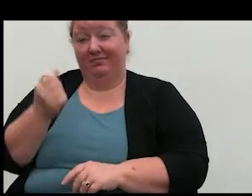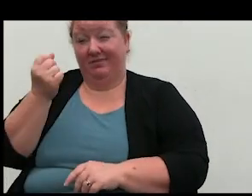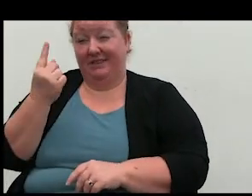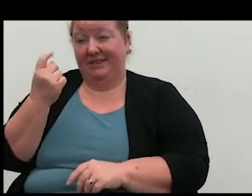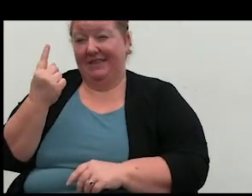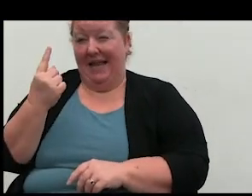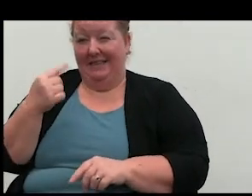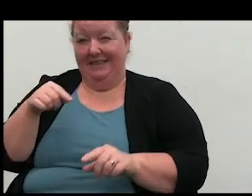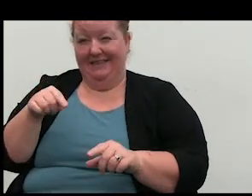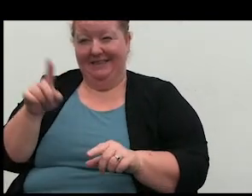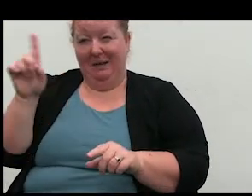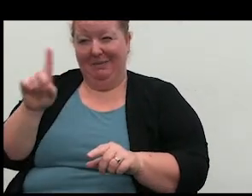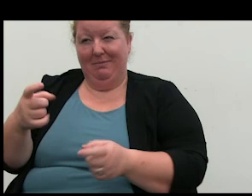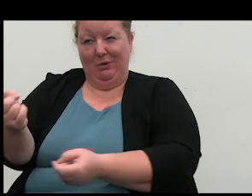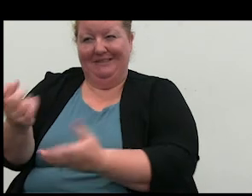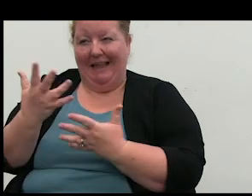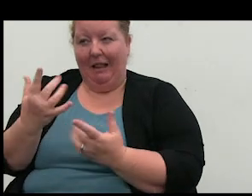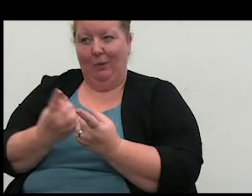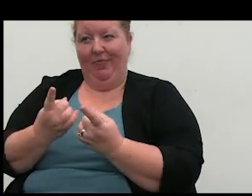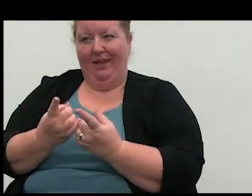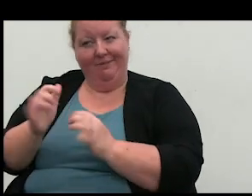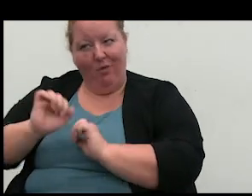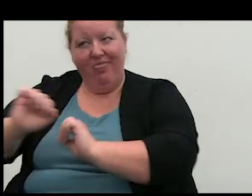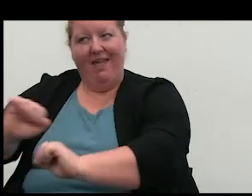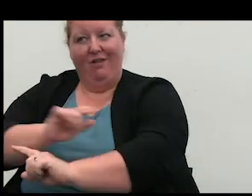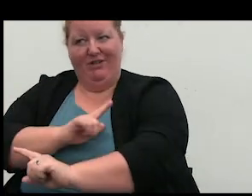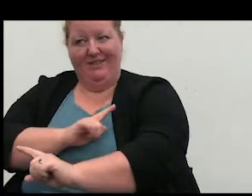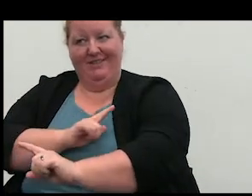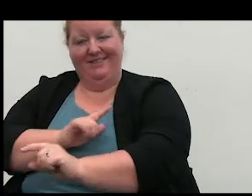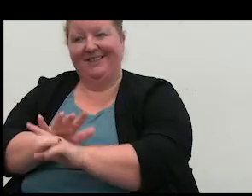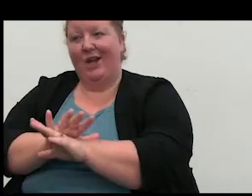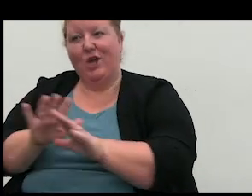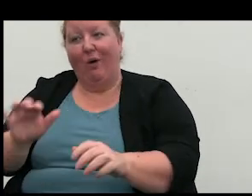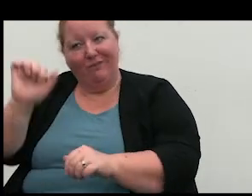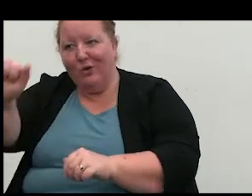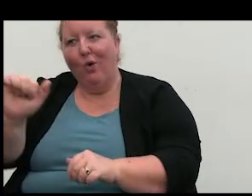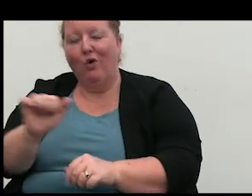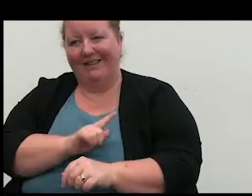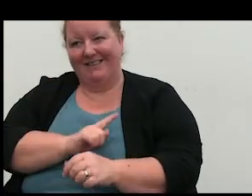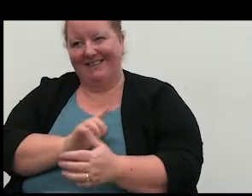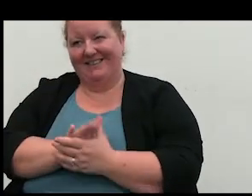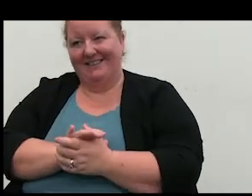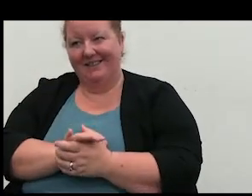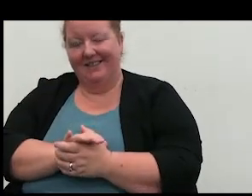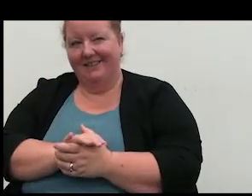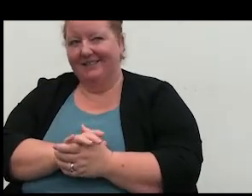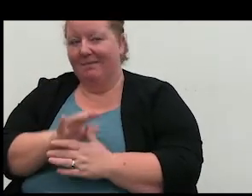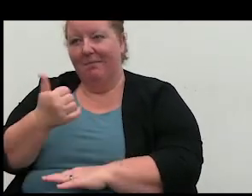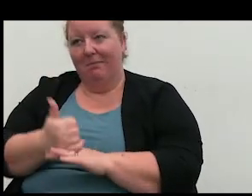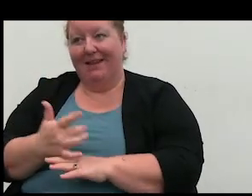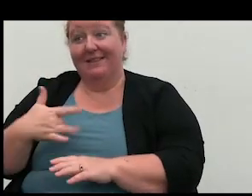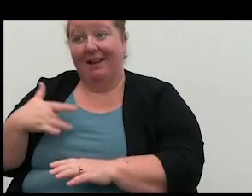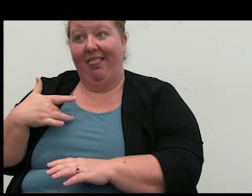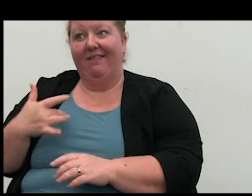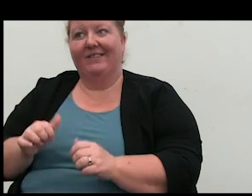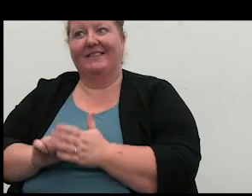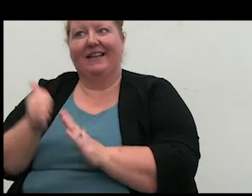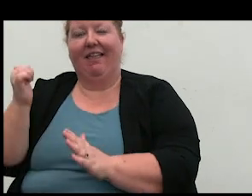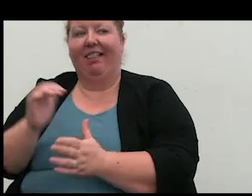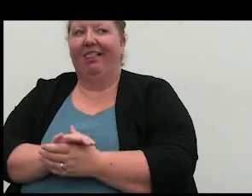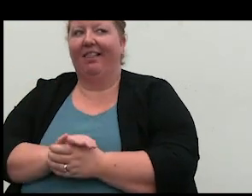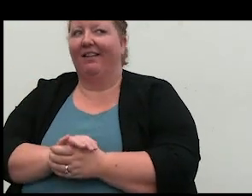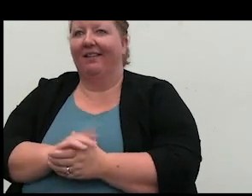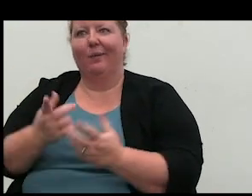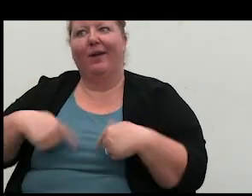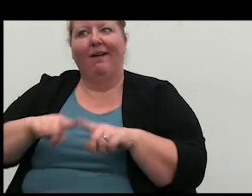understanding that people tell you things for their reasons and not necessarily for your reasons is a basic life skill that we